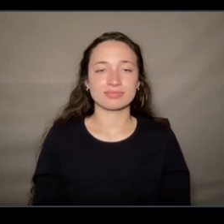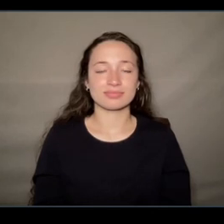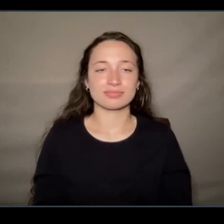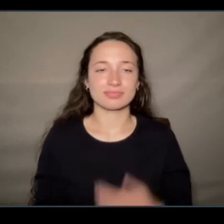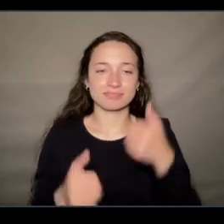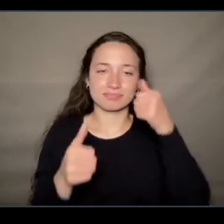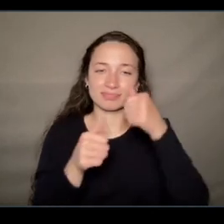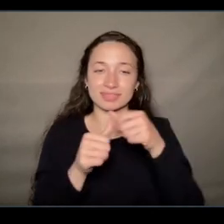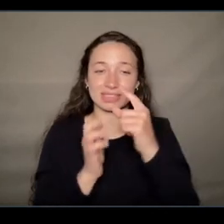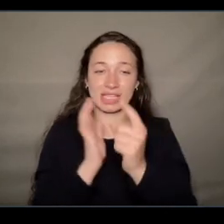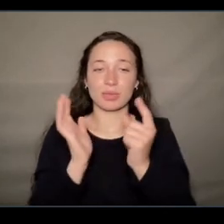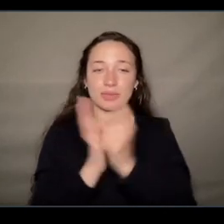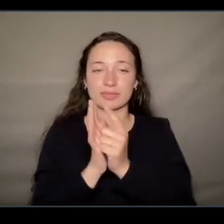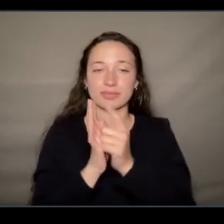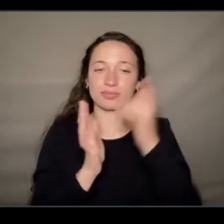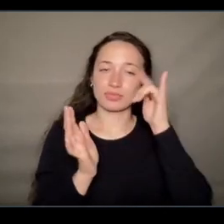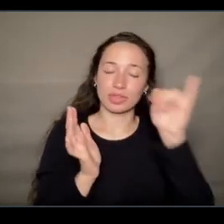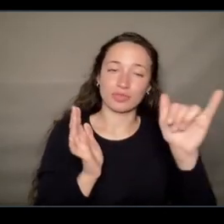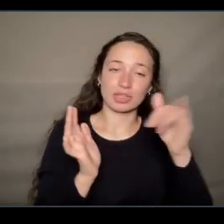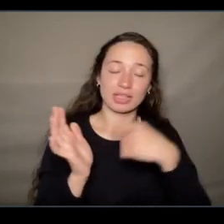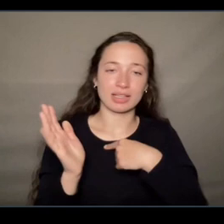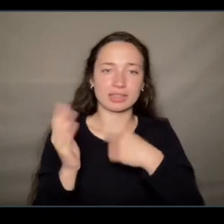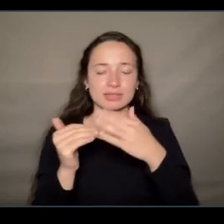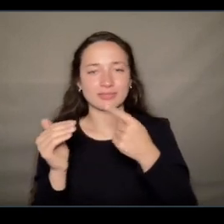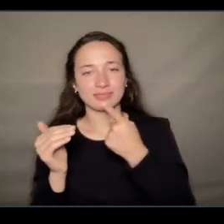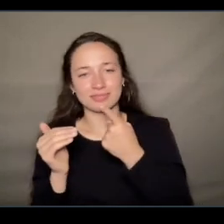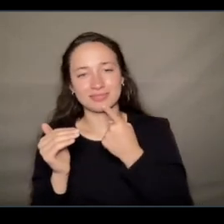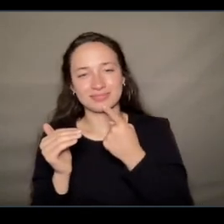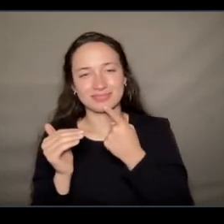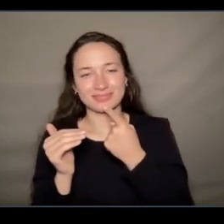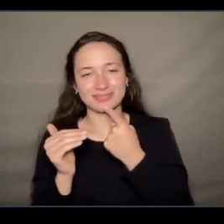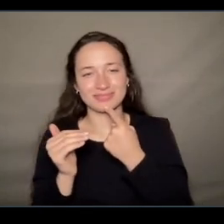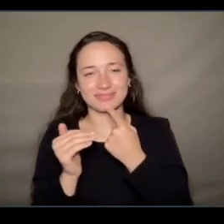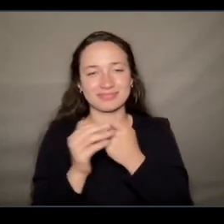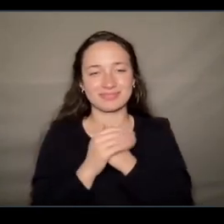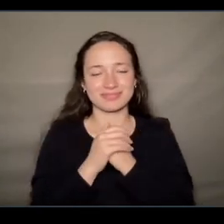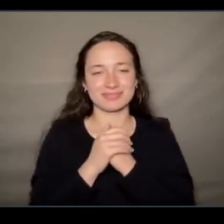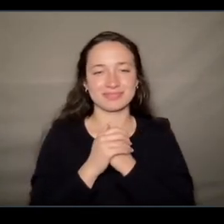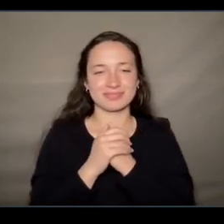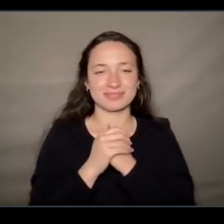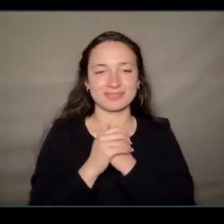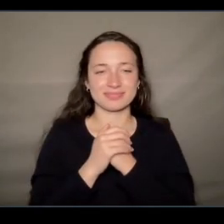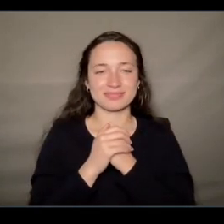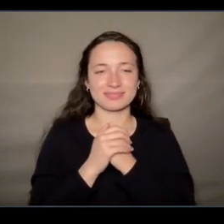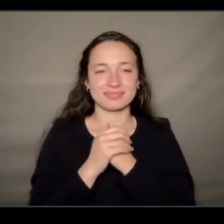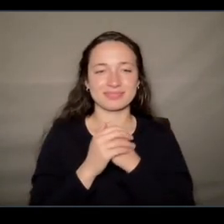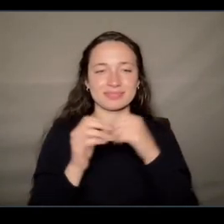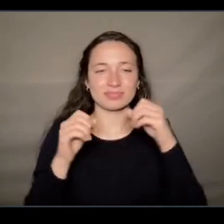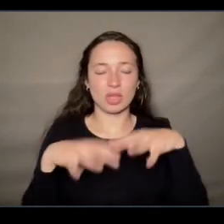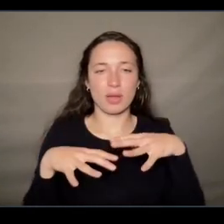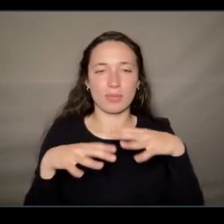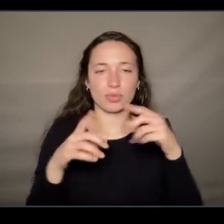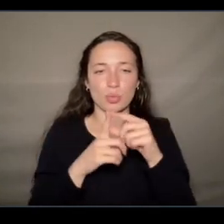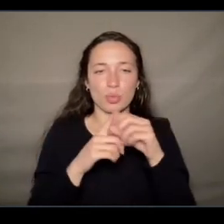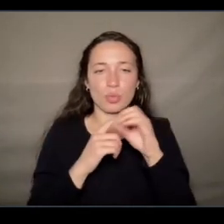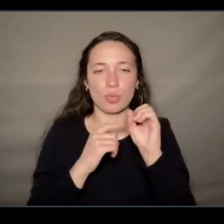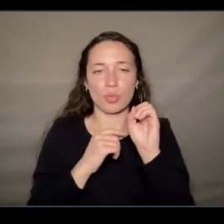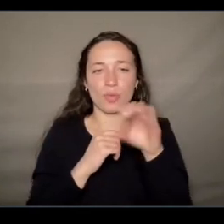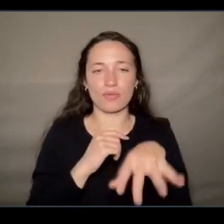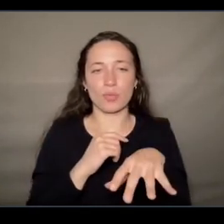Let's remember this hour forever, I nearly said, and dropped the